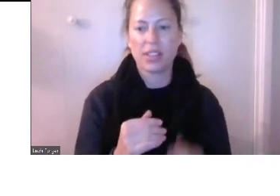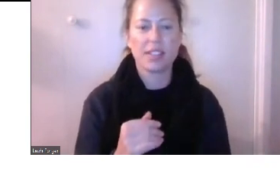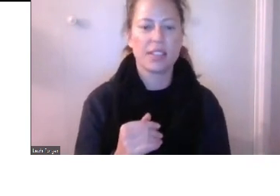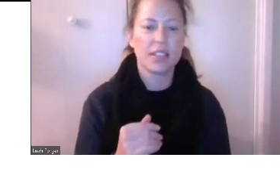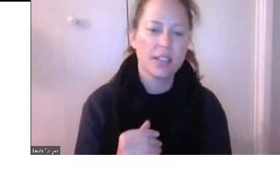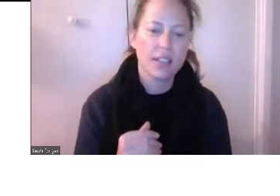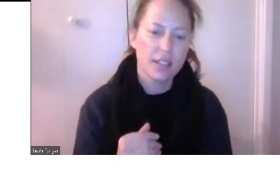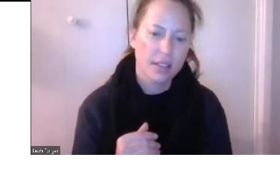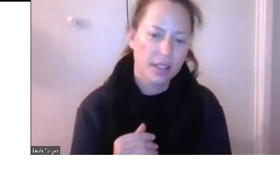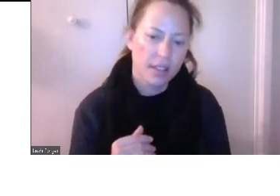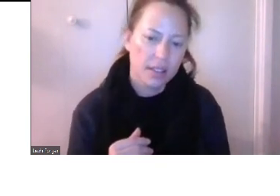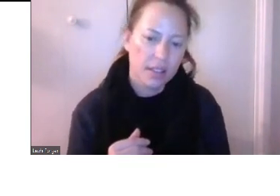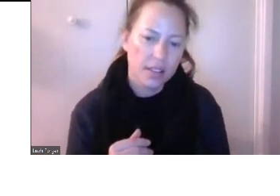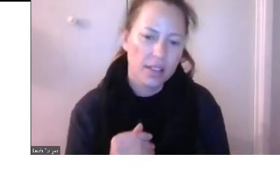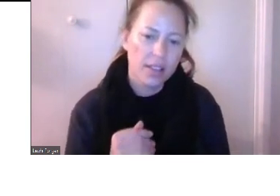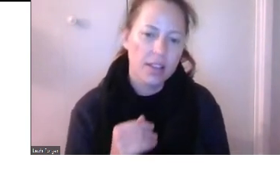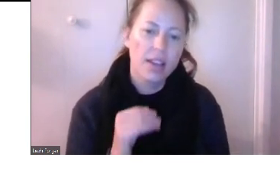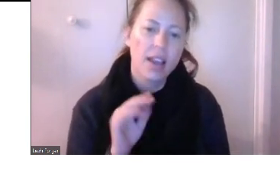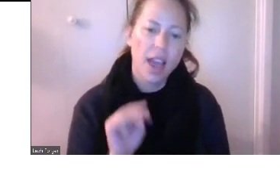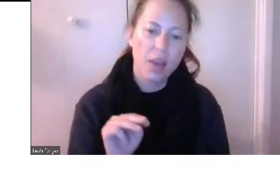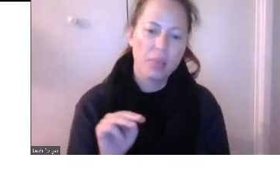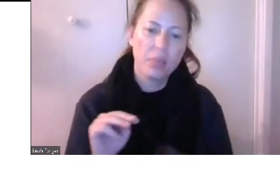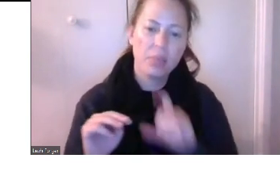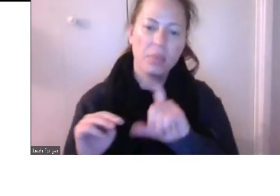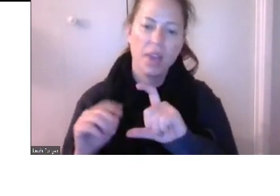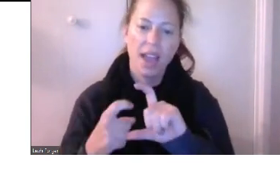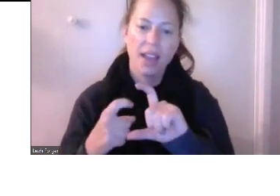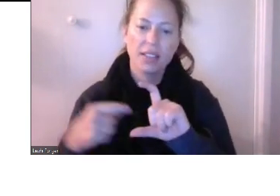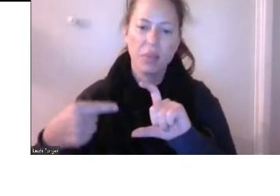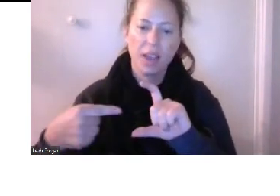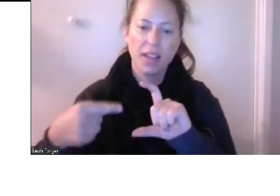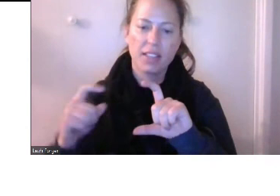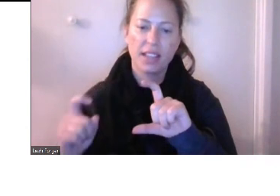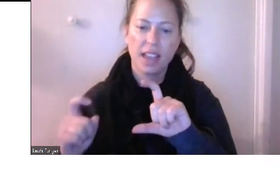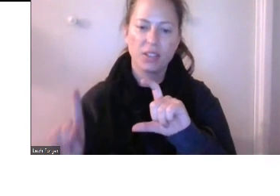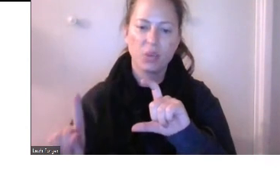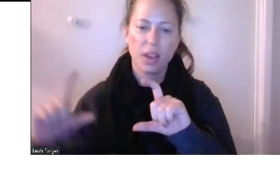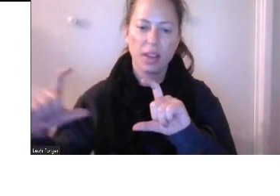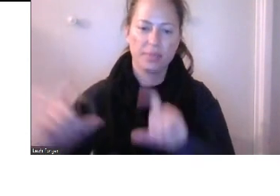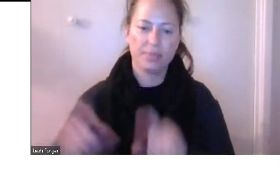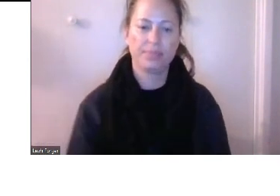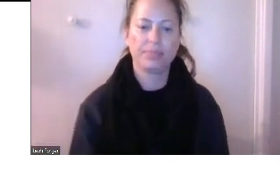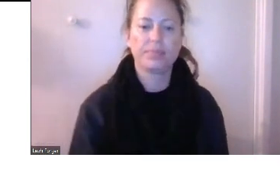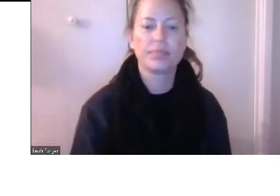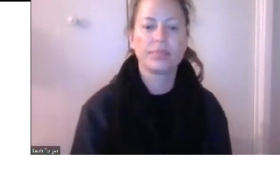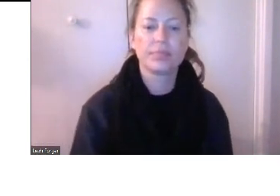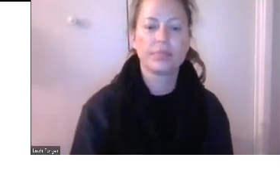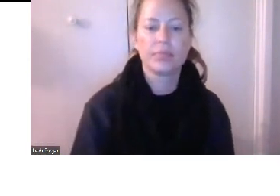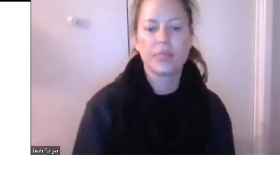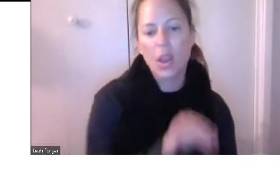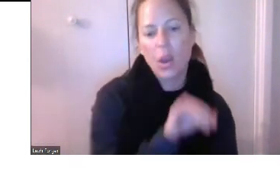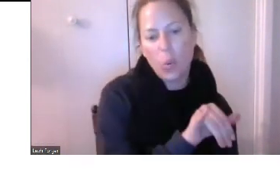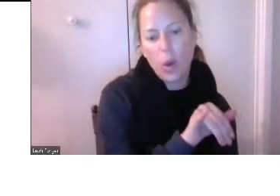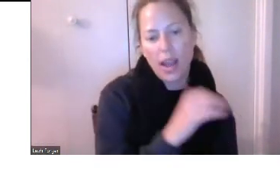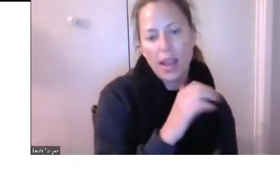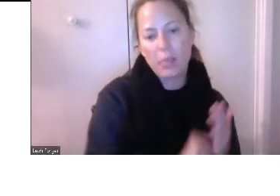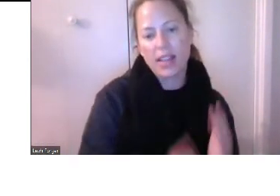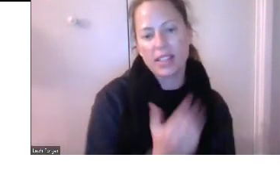x1. Okay, y minus 15 equals 3 times x minus